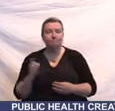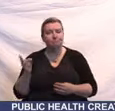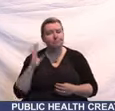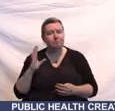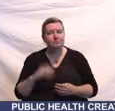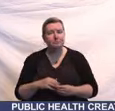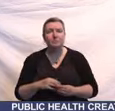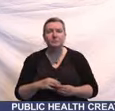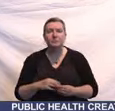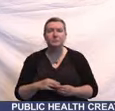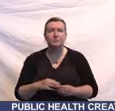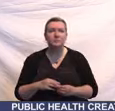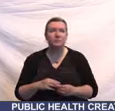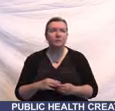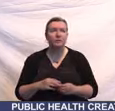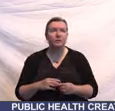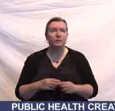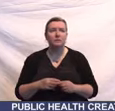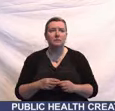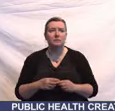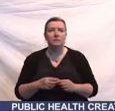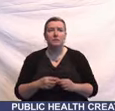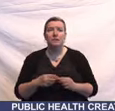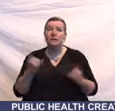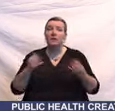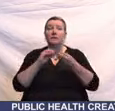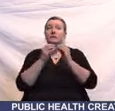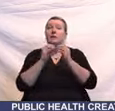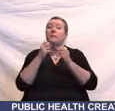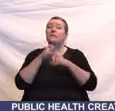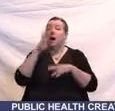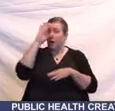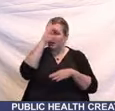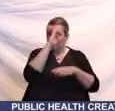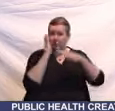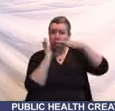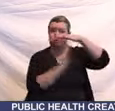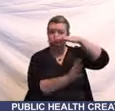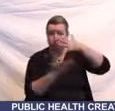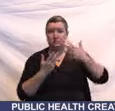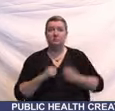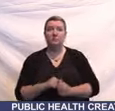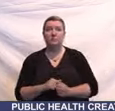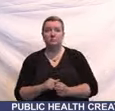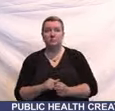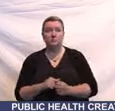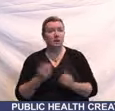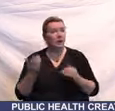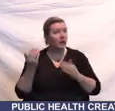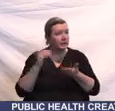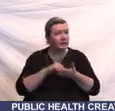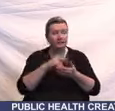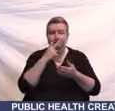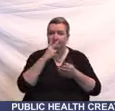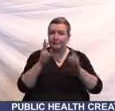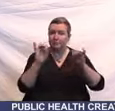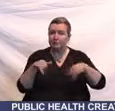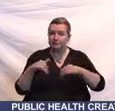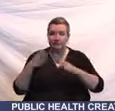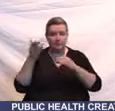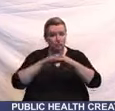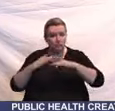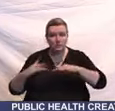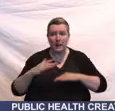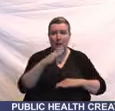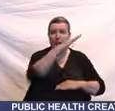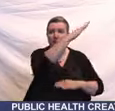state. Looking at the numbers now from the hospitals, we see another set of increasing numbers, and the latest data from the